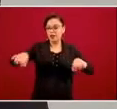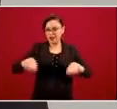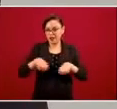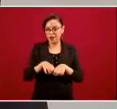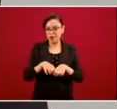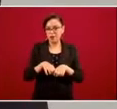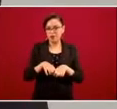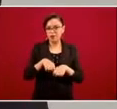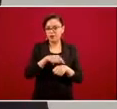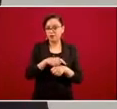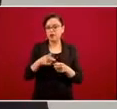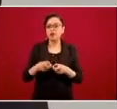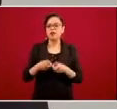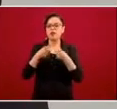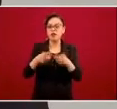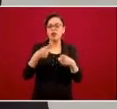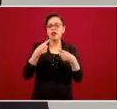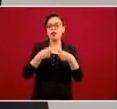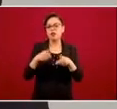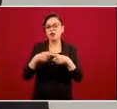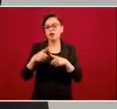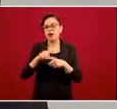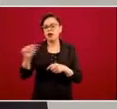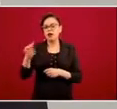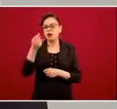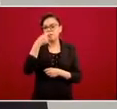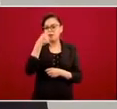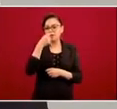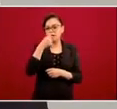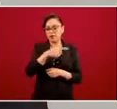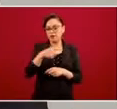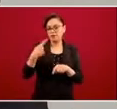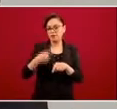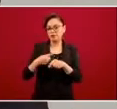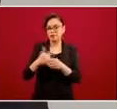the Federal Official Gazette.